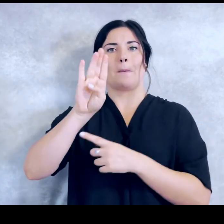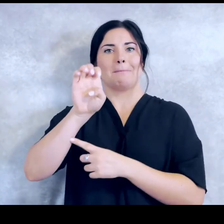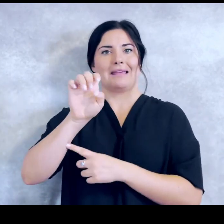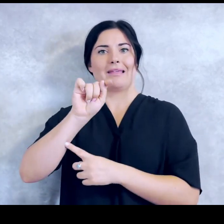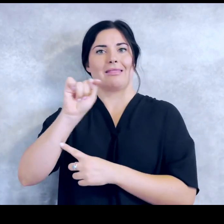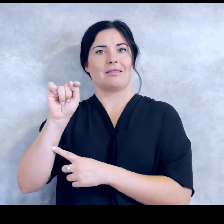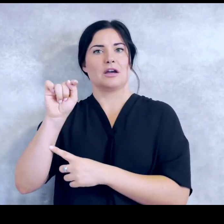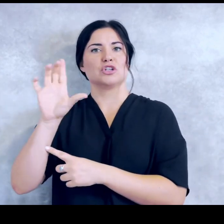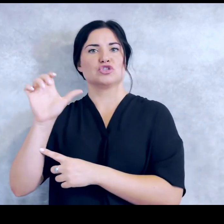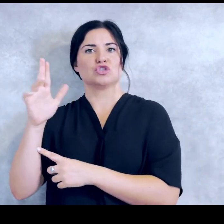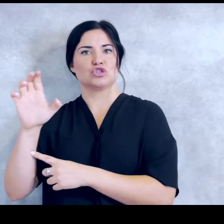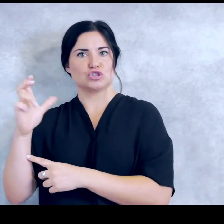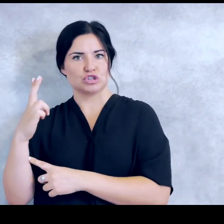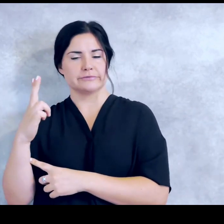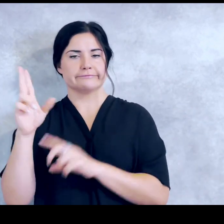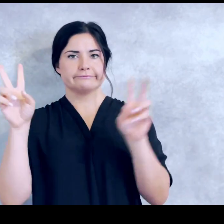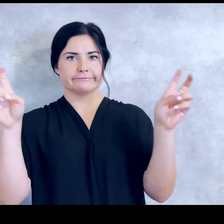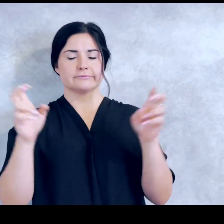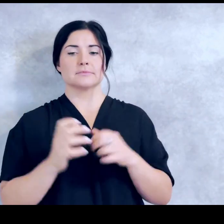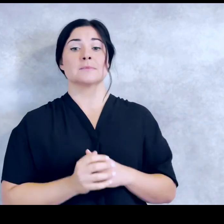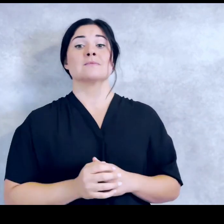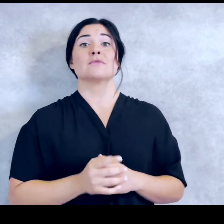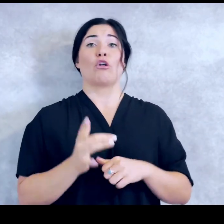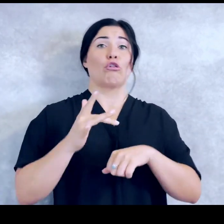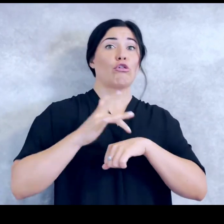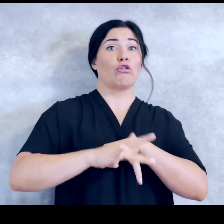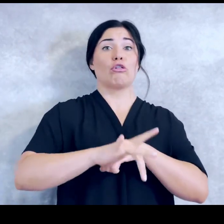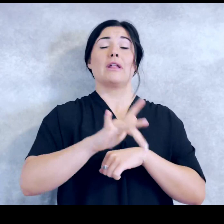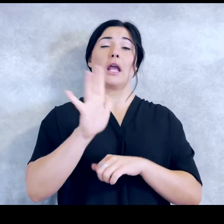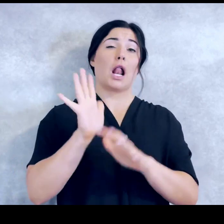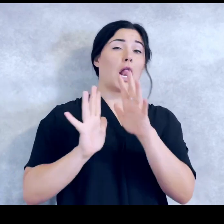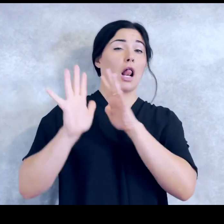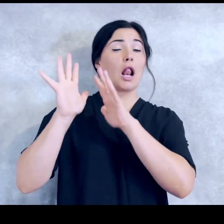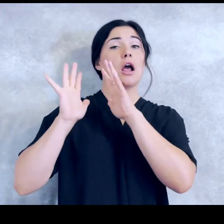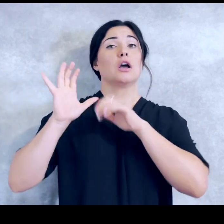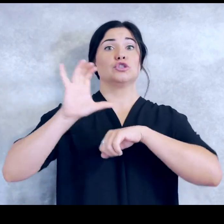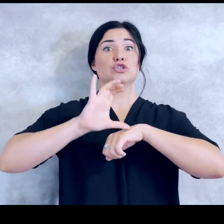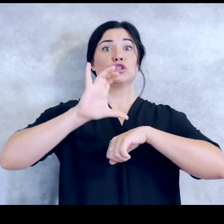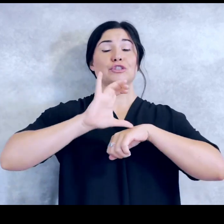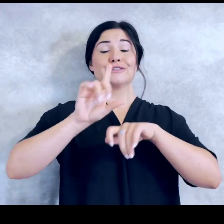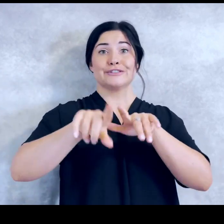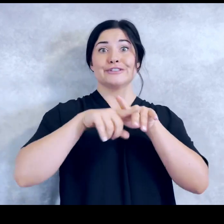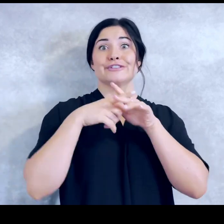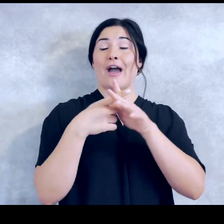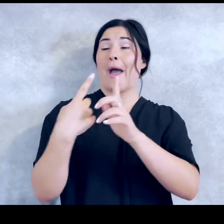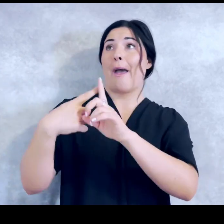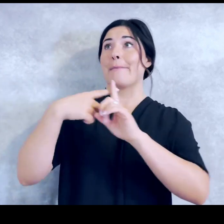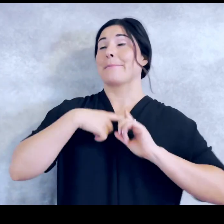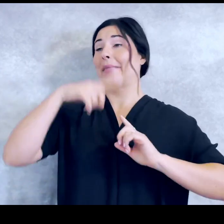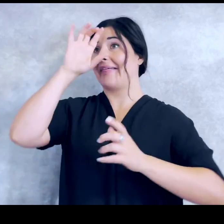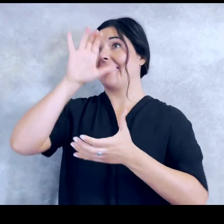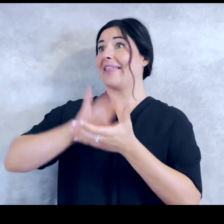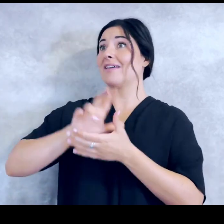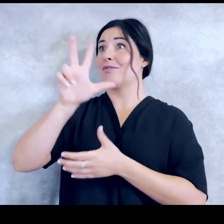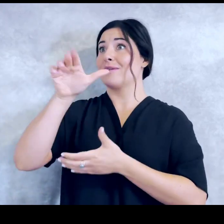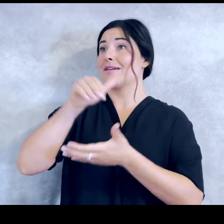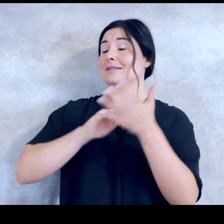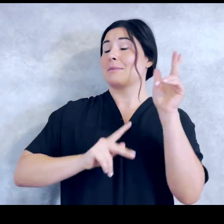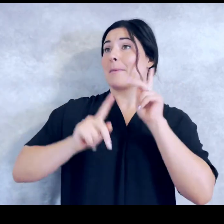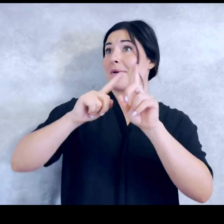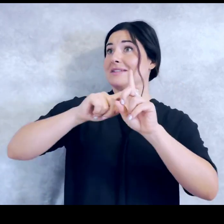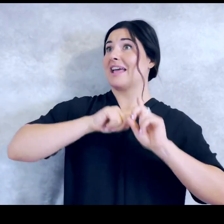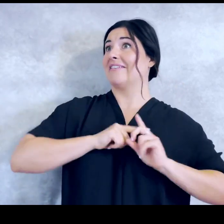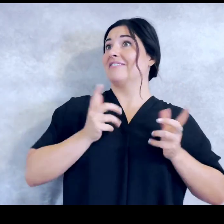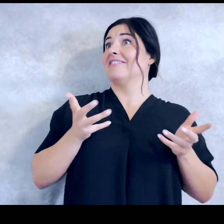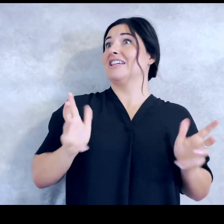Church. That first church in Acts, they didn't just arrive and stop at salvation, all 3,000 of them that